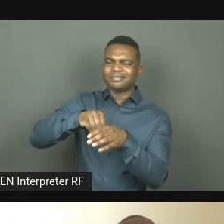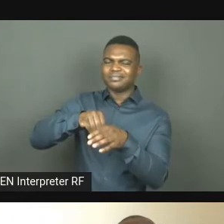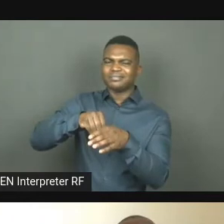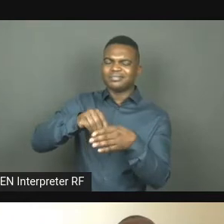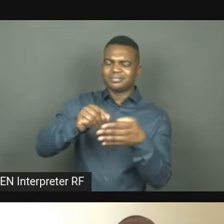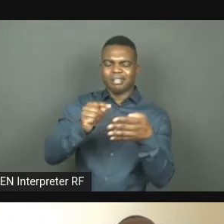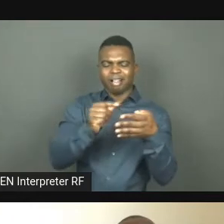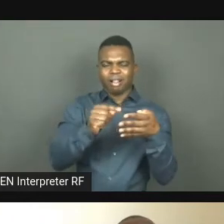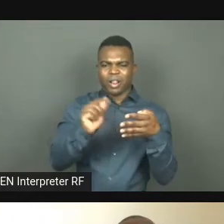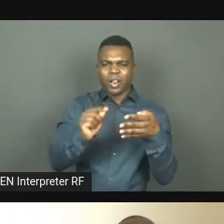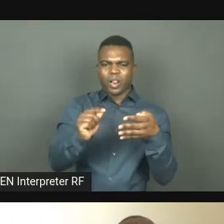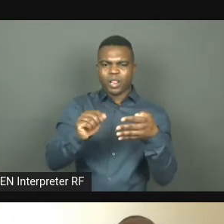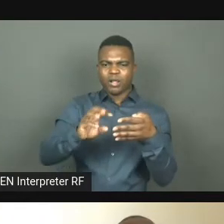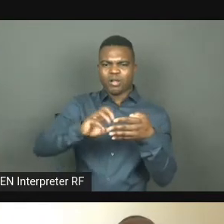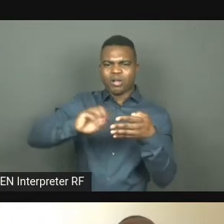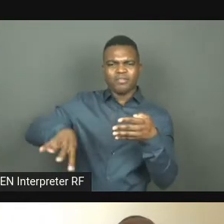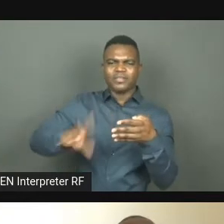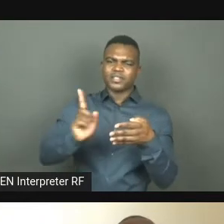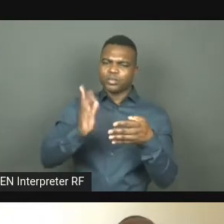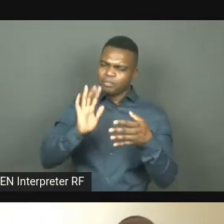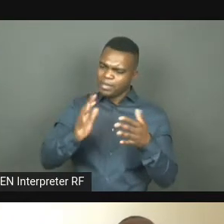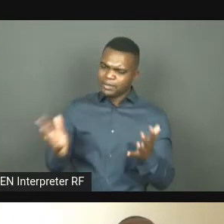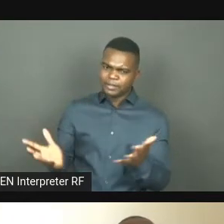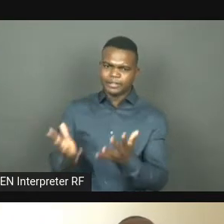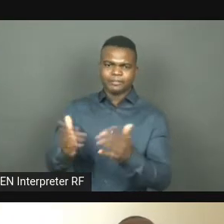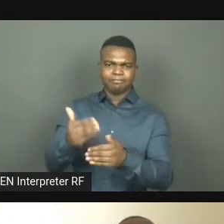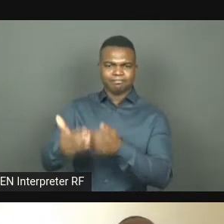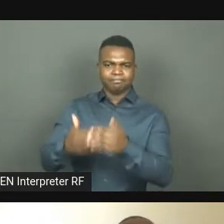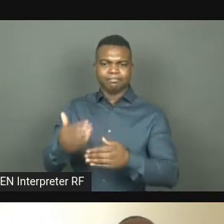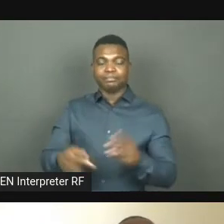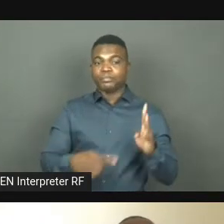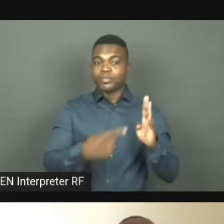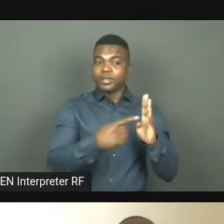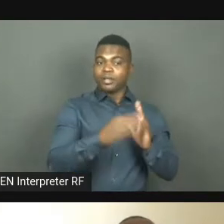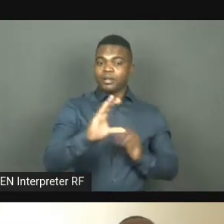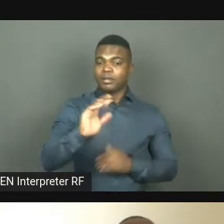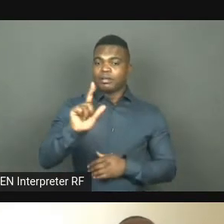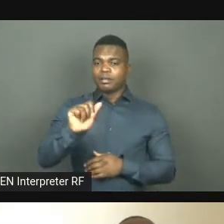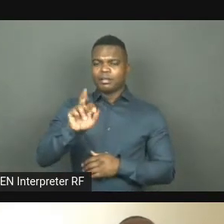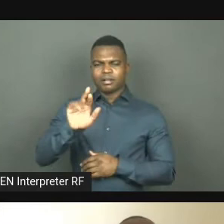And looking at, sorry, what was the other question, Stanley? I forgot. The framework.